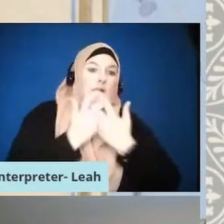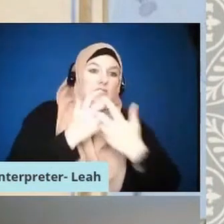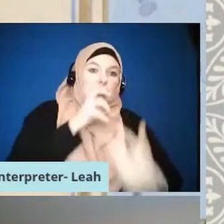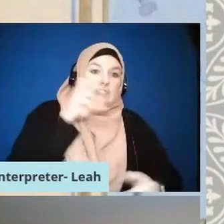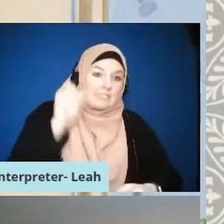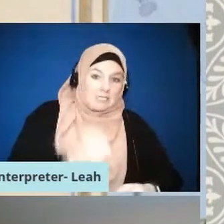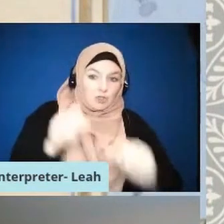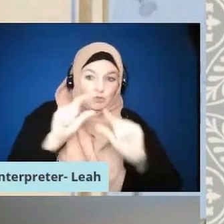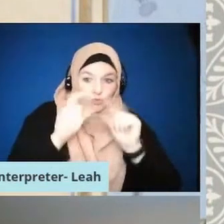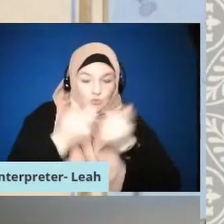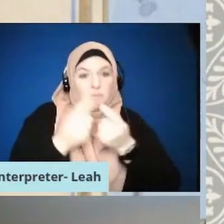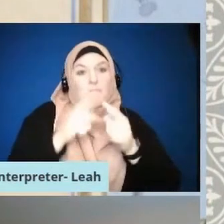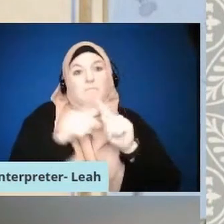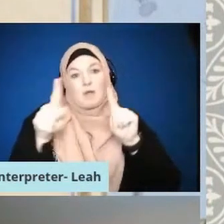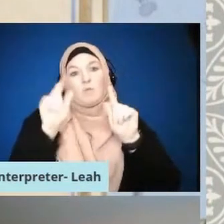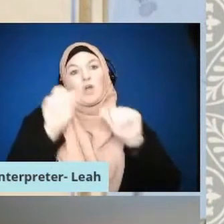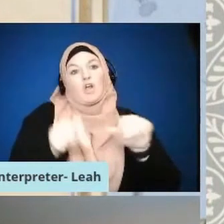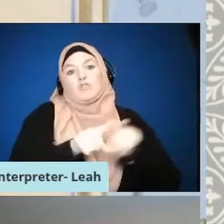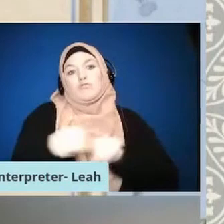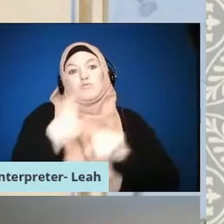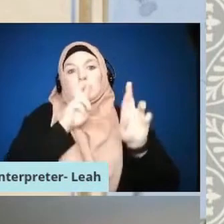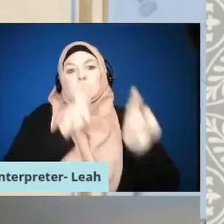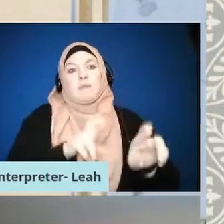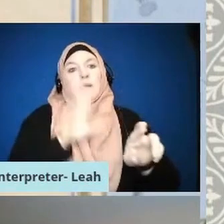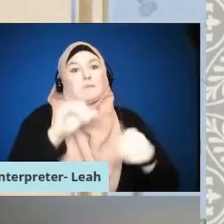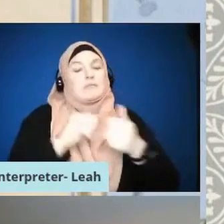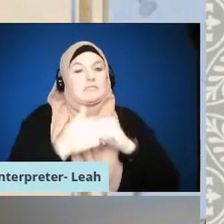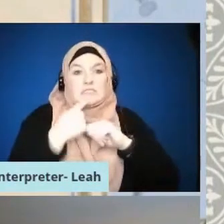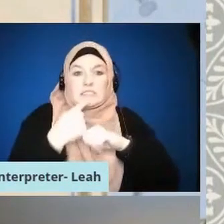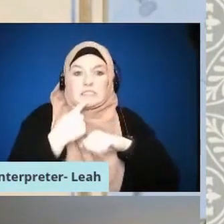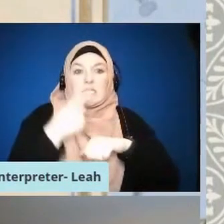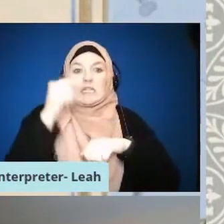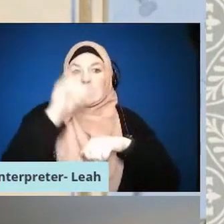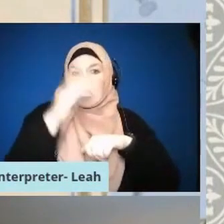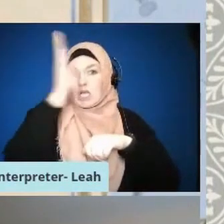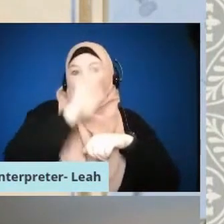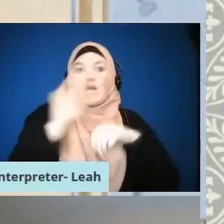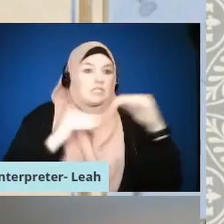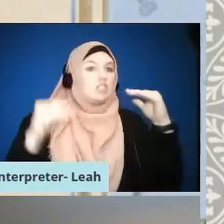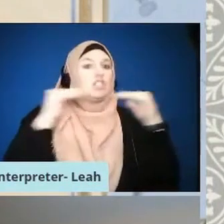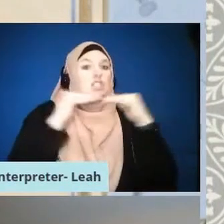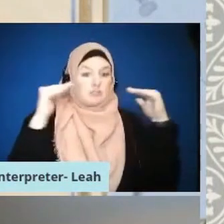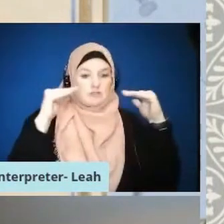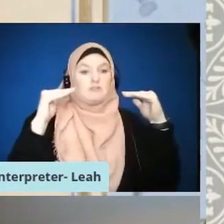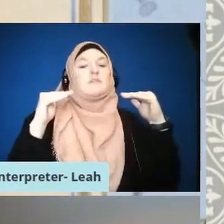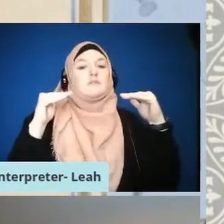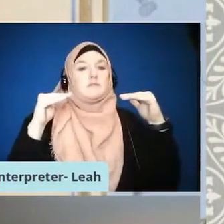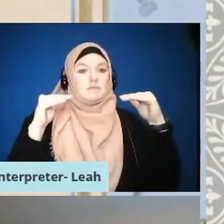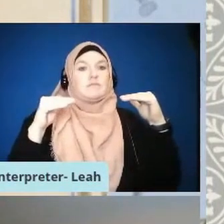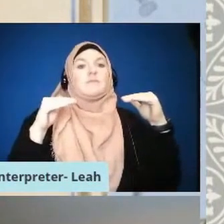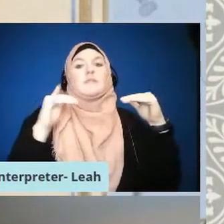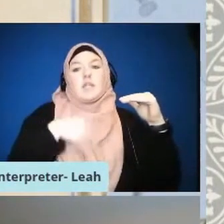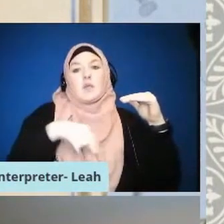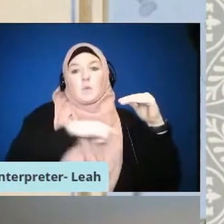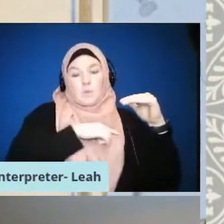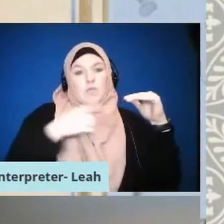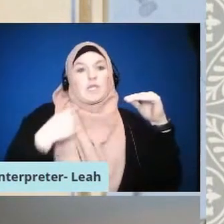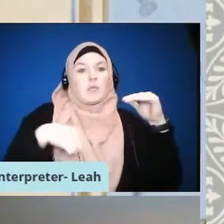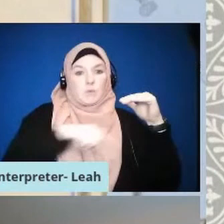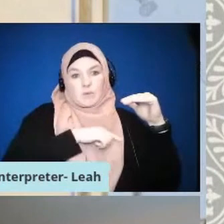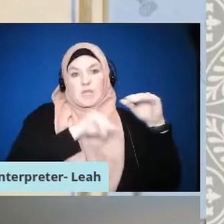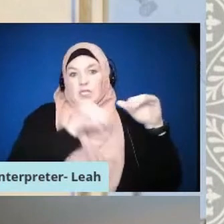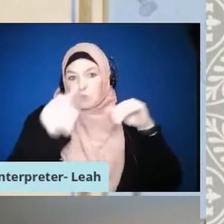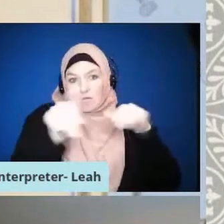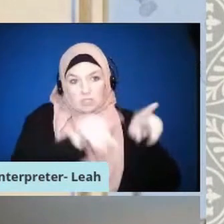age group. But what we can respond by saying that, that God is just, and as we as and as you